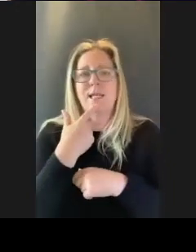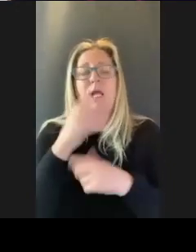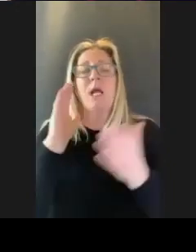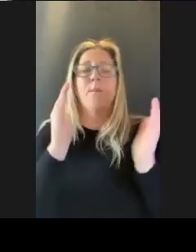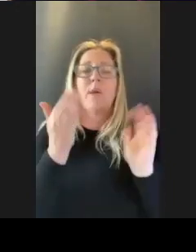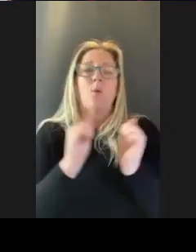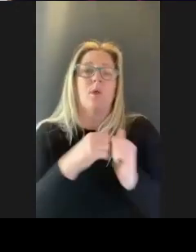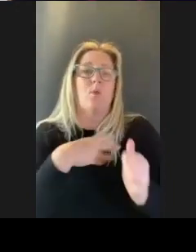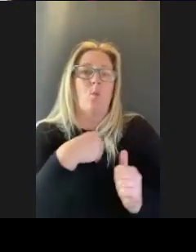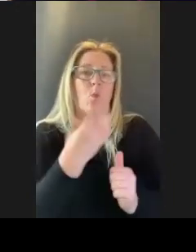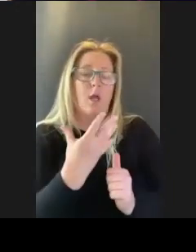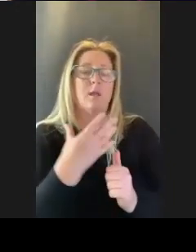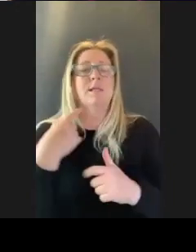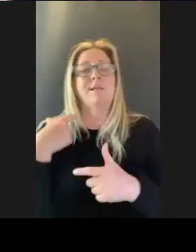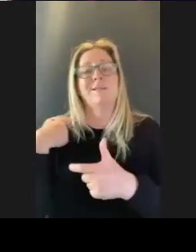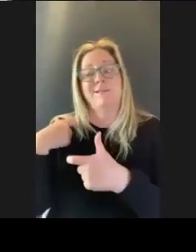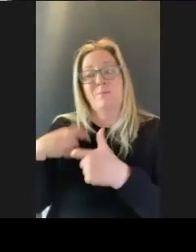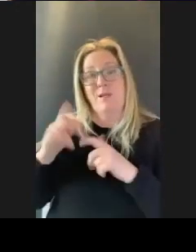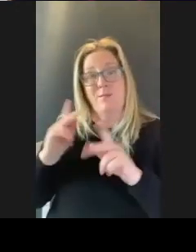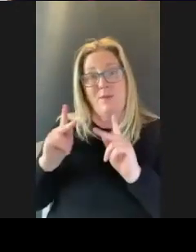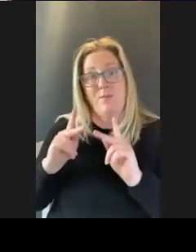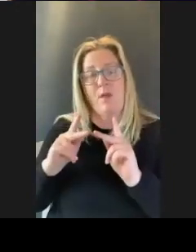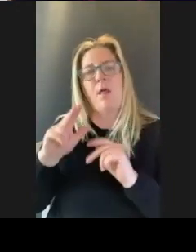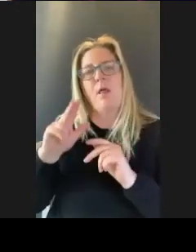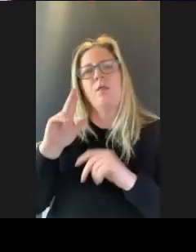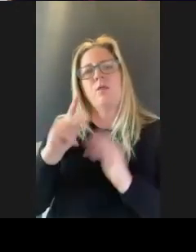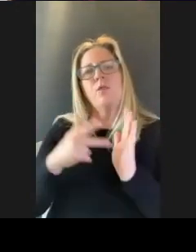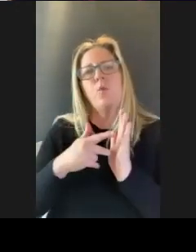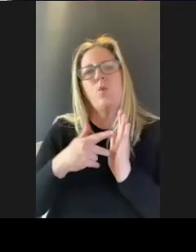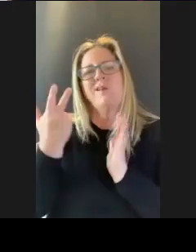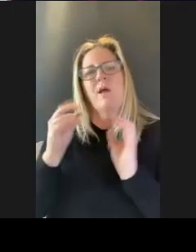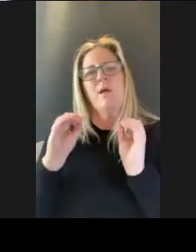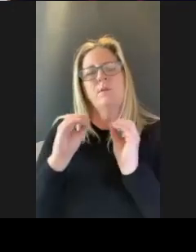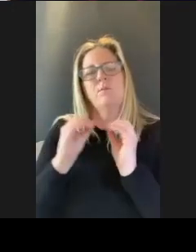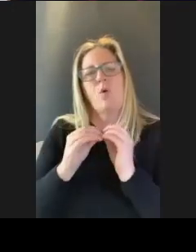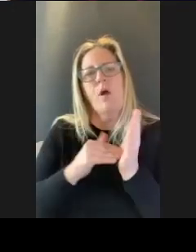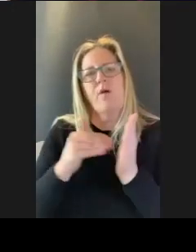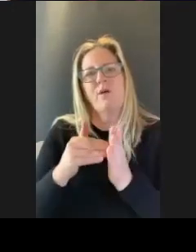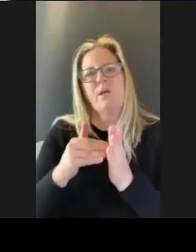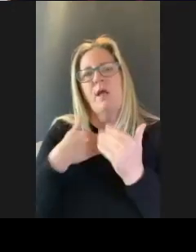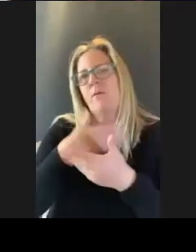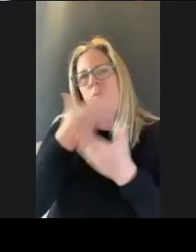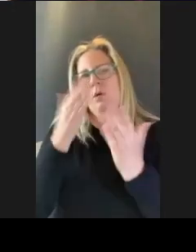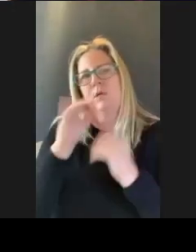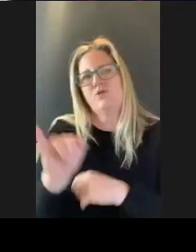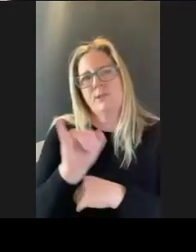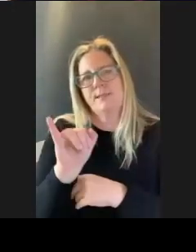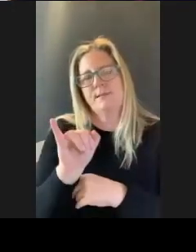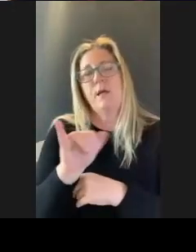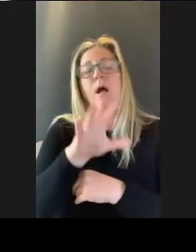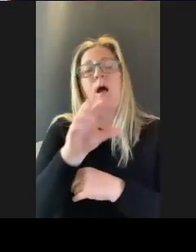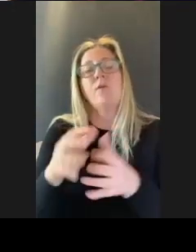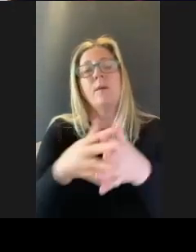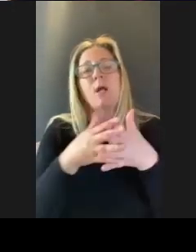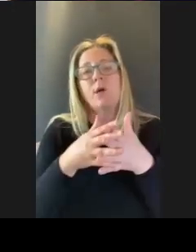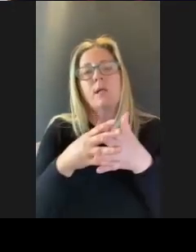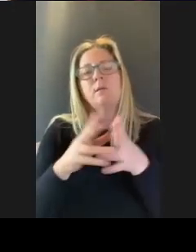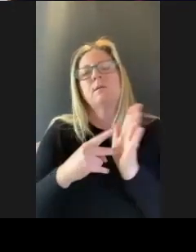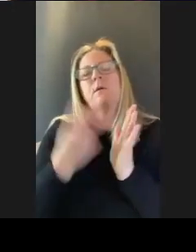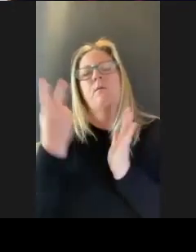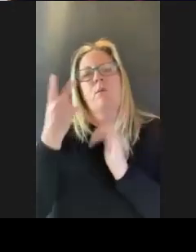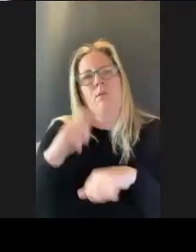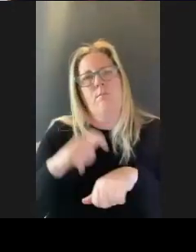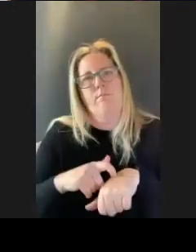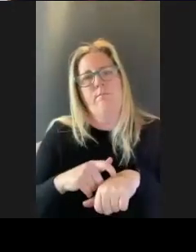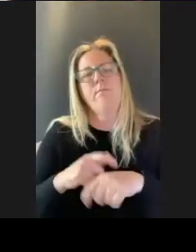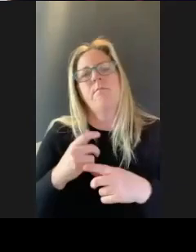whites, Hispanics are almost three times likely to be uninsured, and African Americans almost twice likely, and will